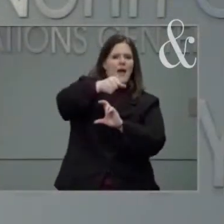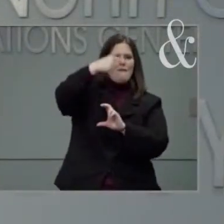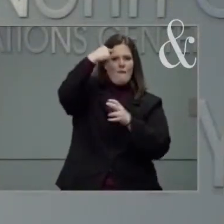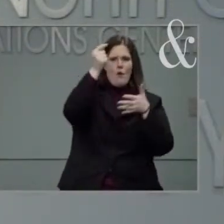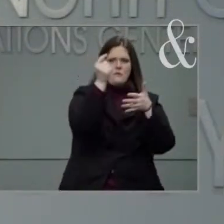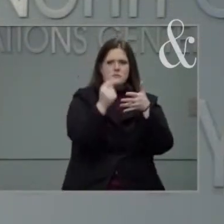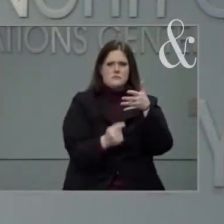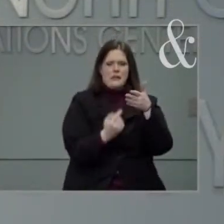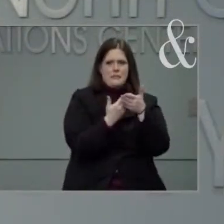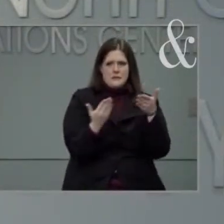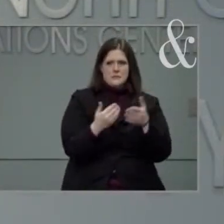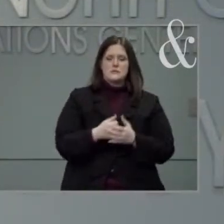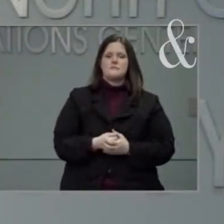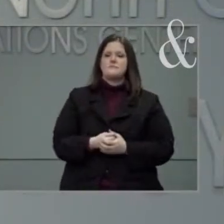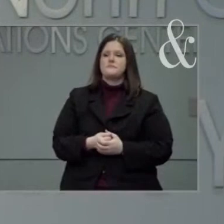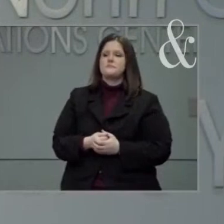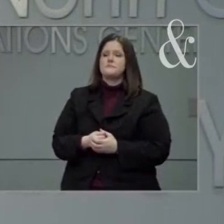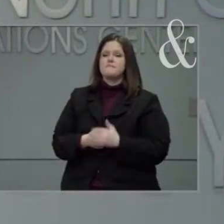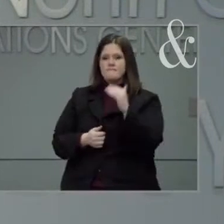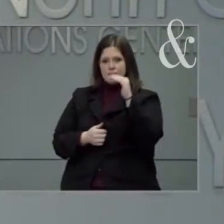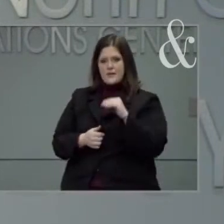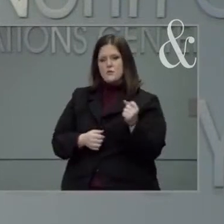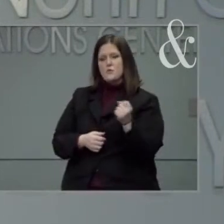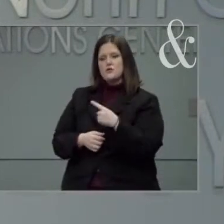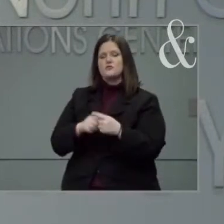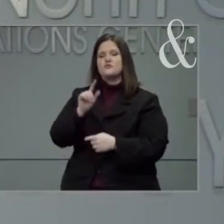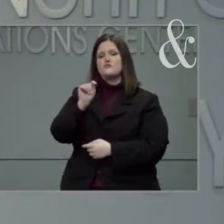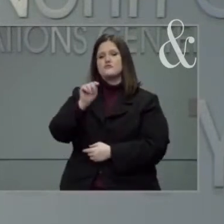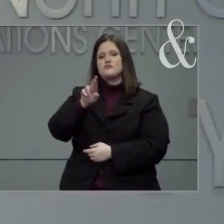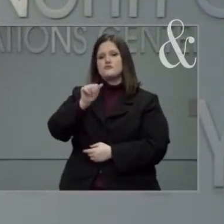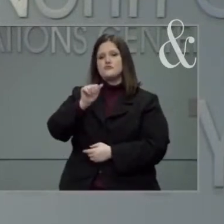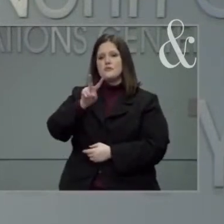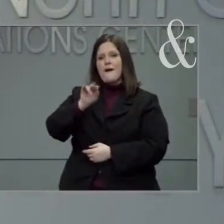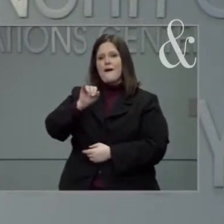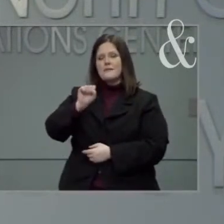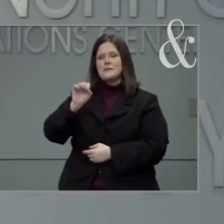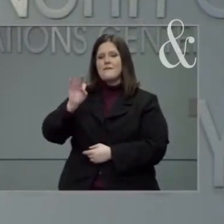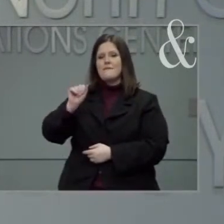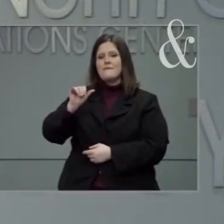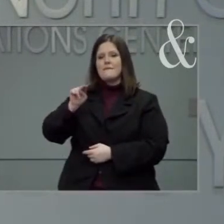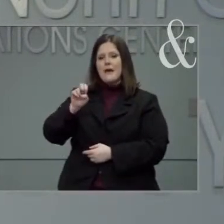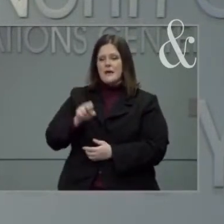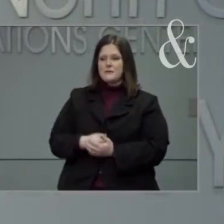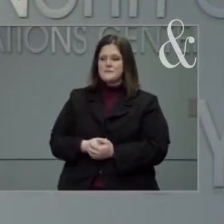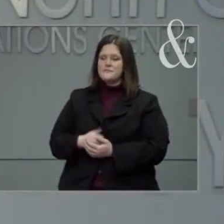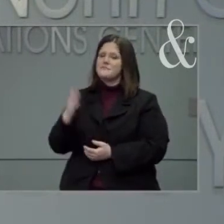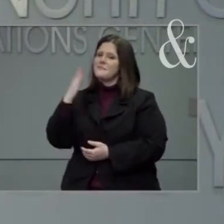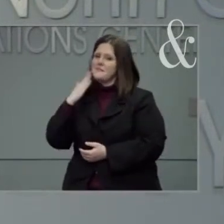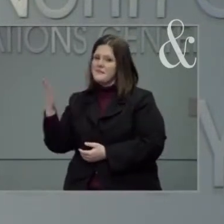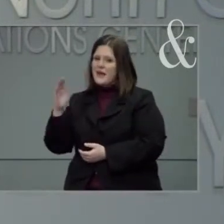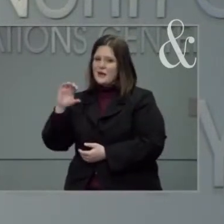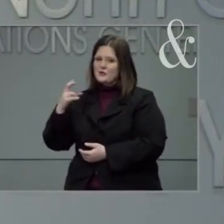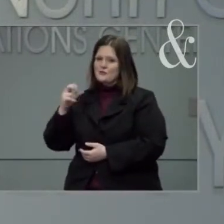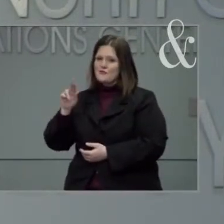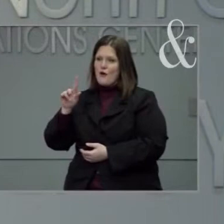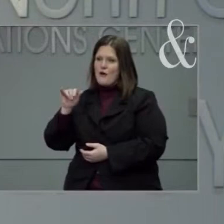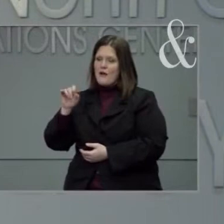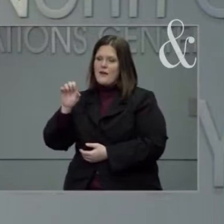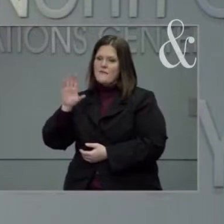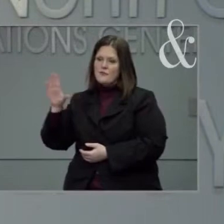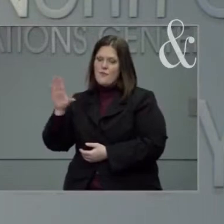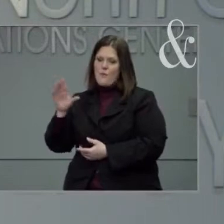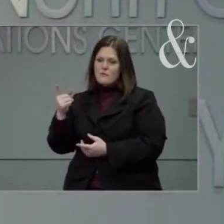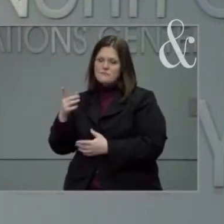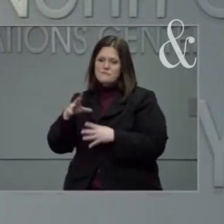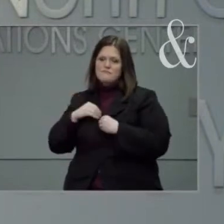Our next question is from Travis Sane with WRAL. Yeah, hi, thanks, Charlie. So I've come